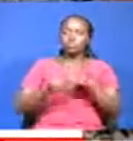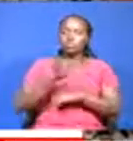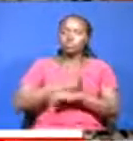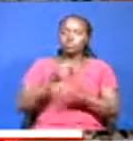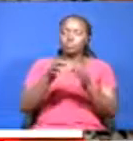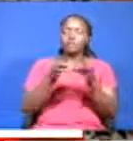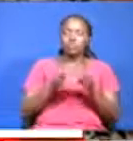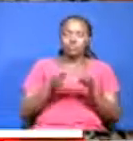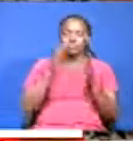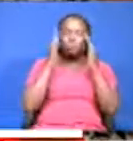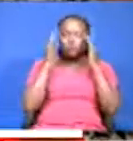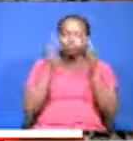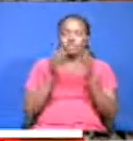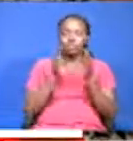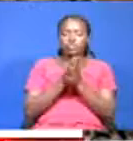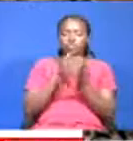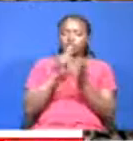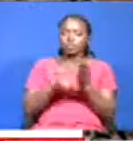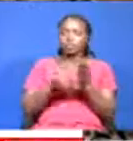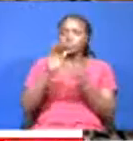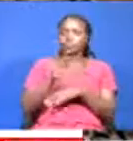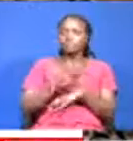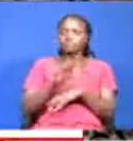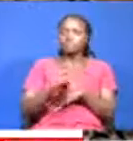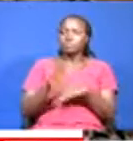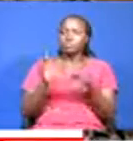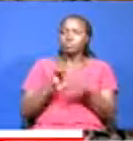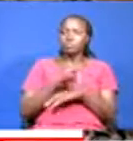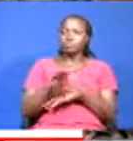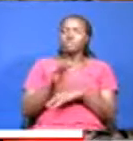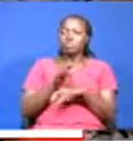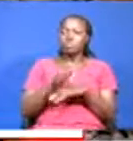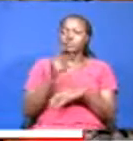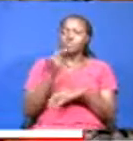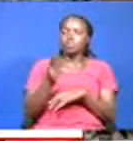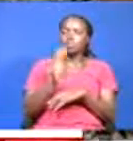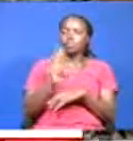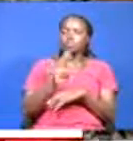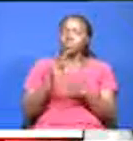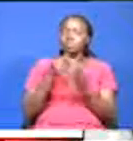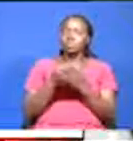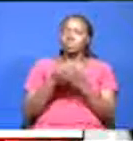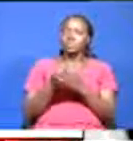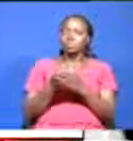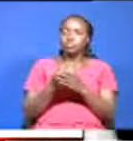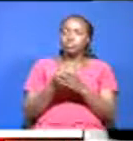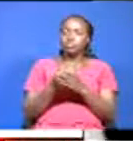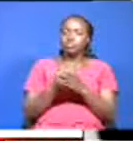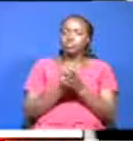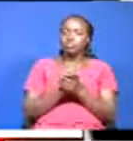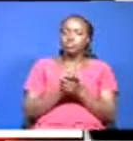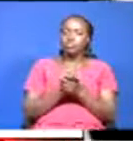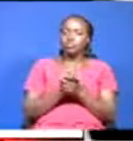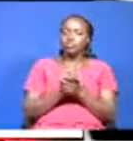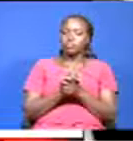committed with a letter to Parliament to be releasing 2 billion Kenya shillings per week. Mukunji noted that